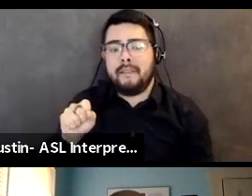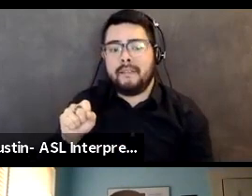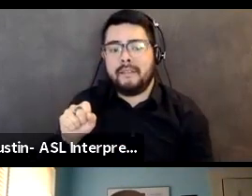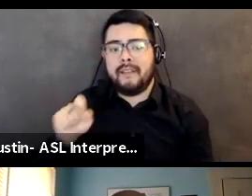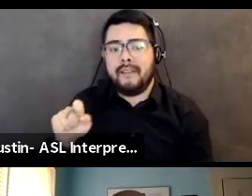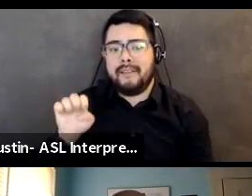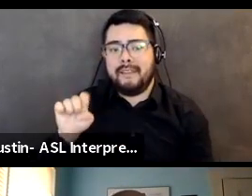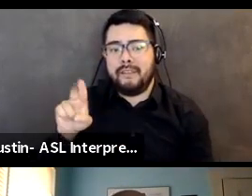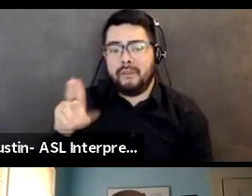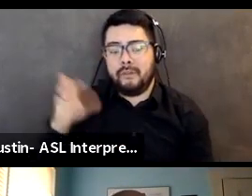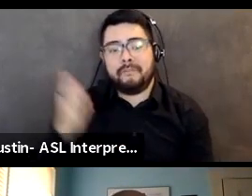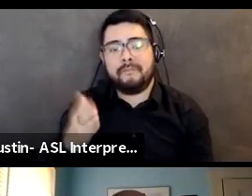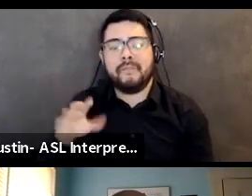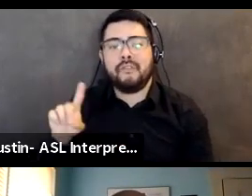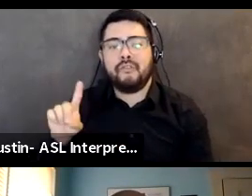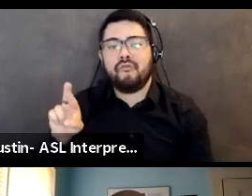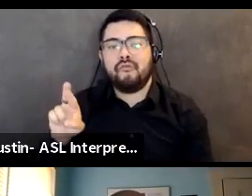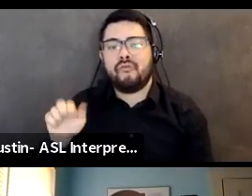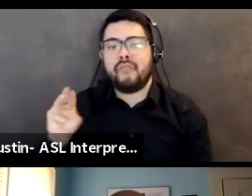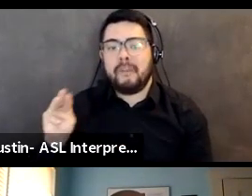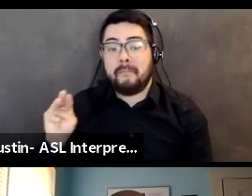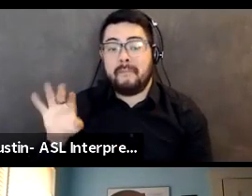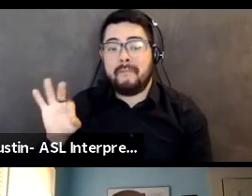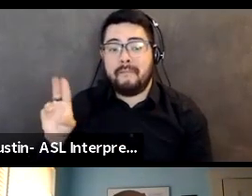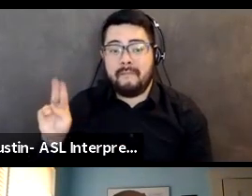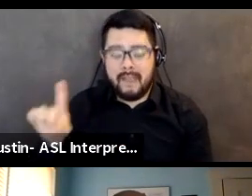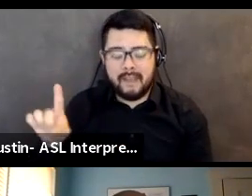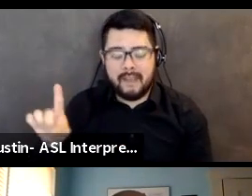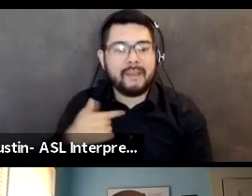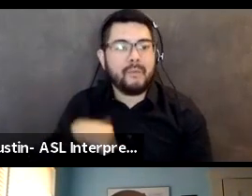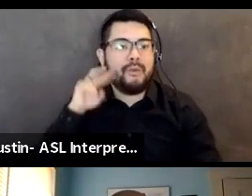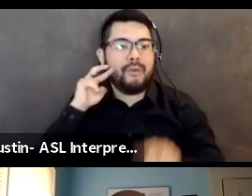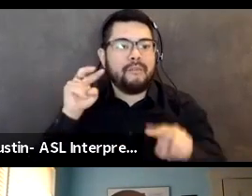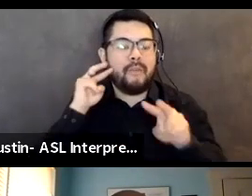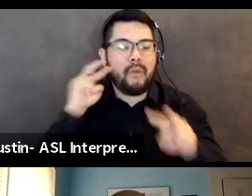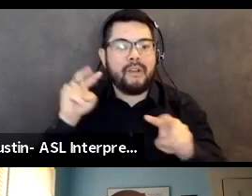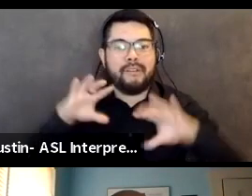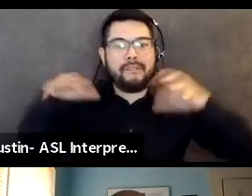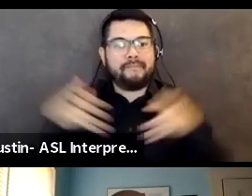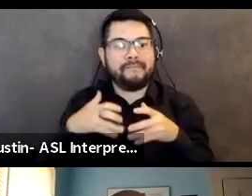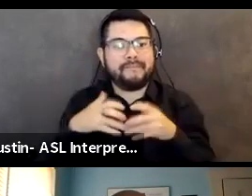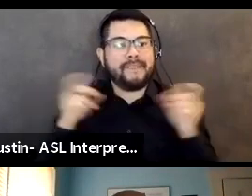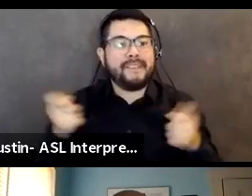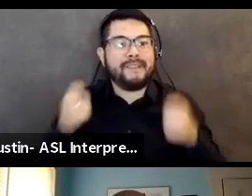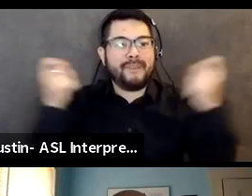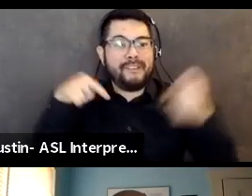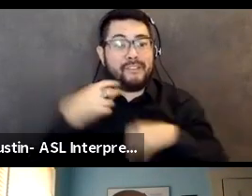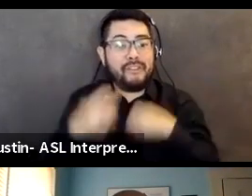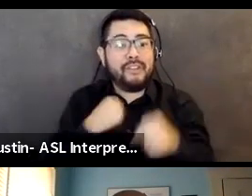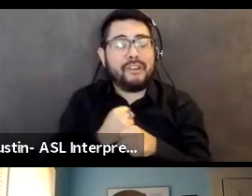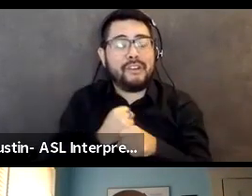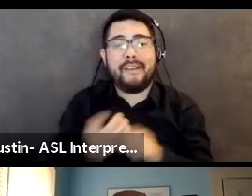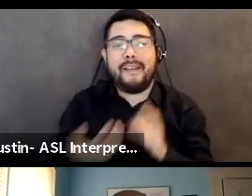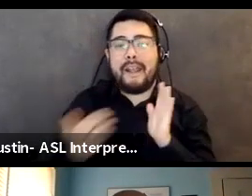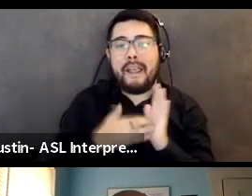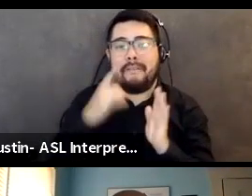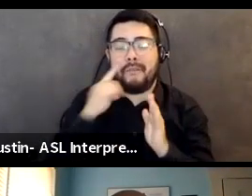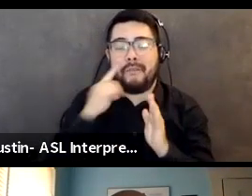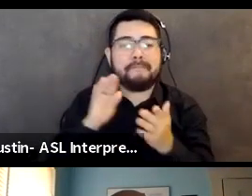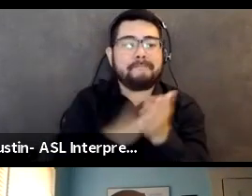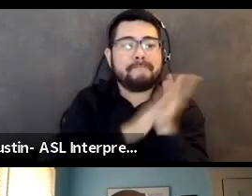dream fund and we look forward to having a gala this coming year to continue recognizing our students and our